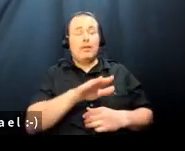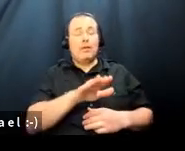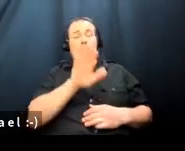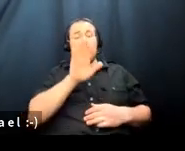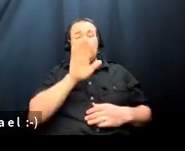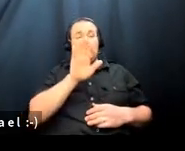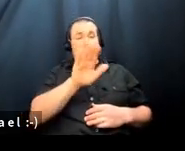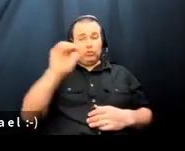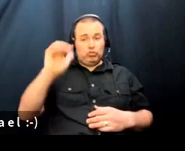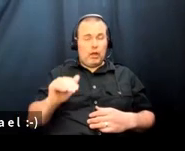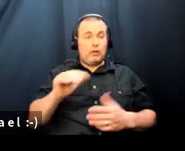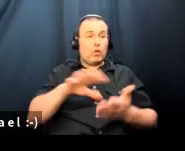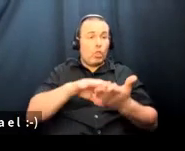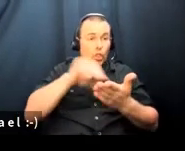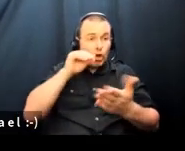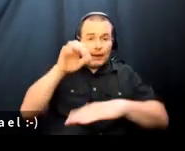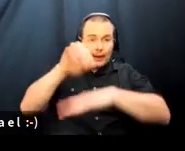to learn English.